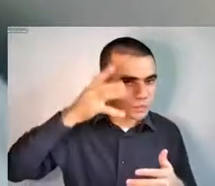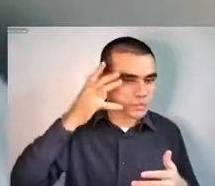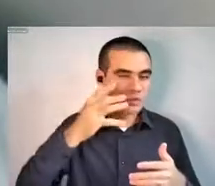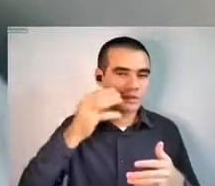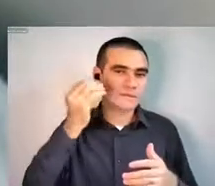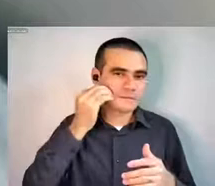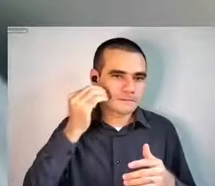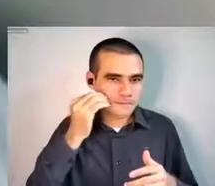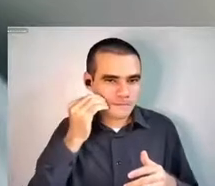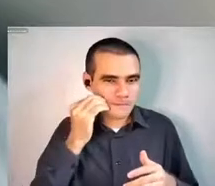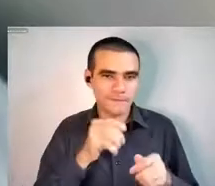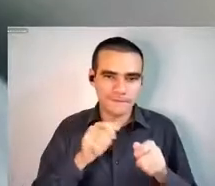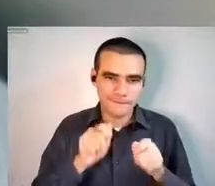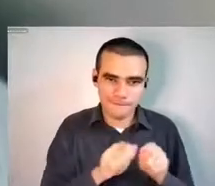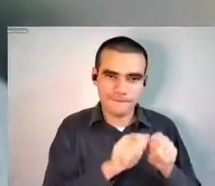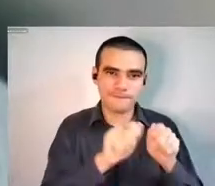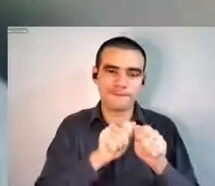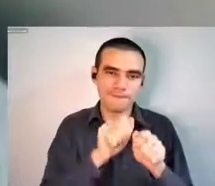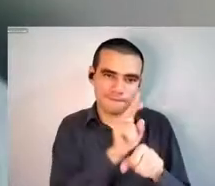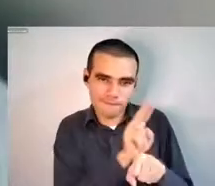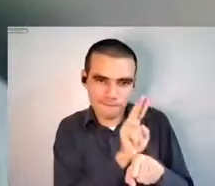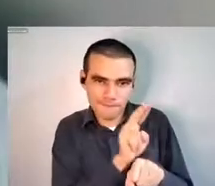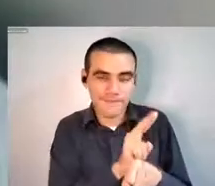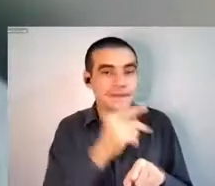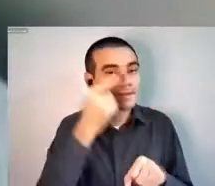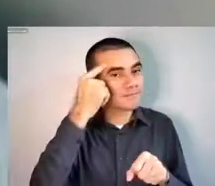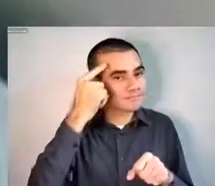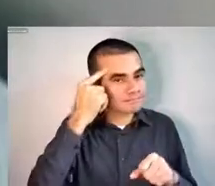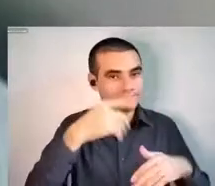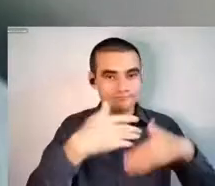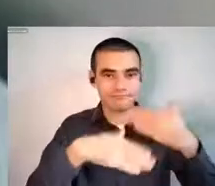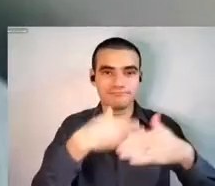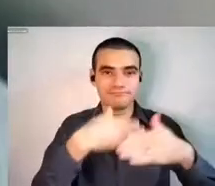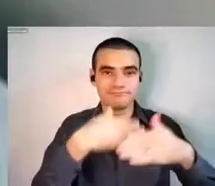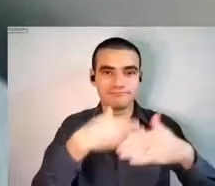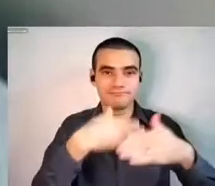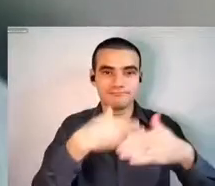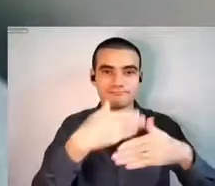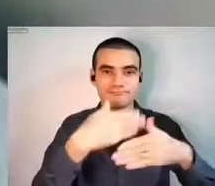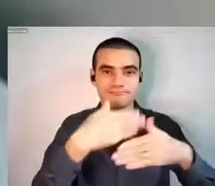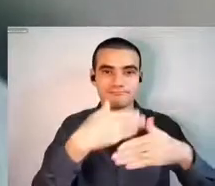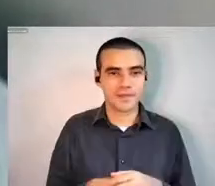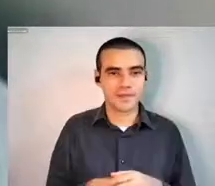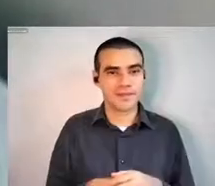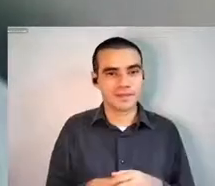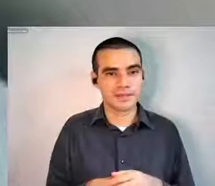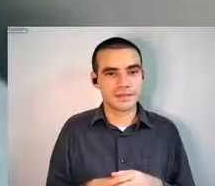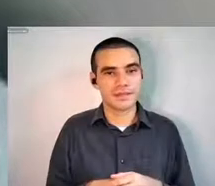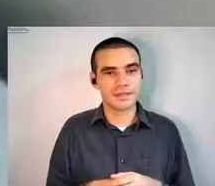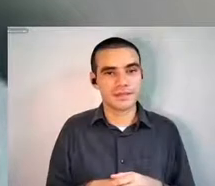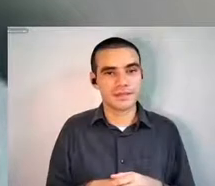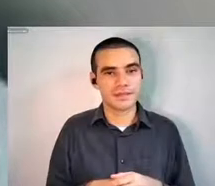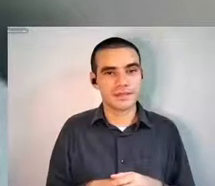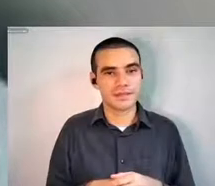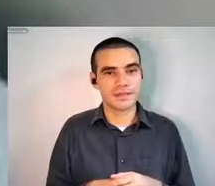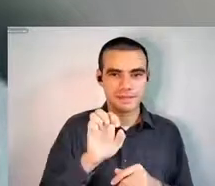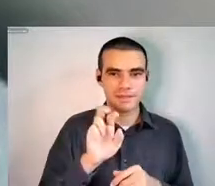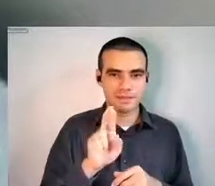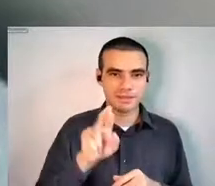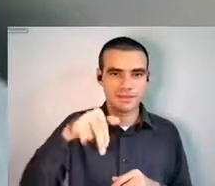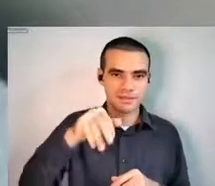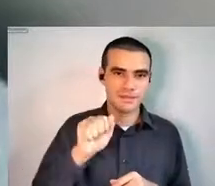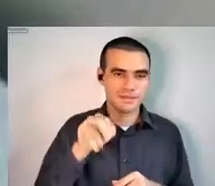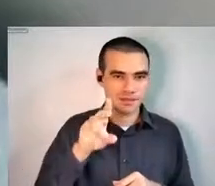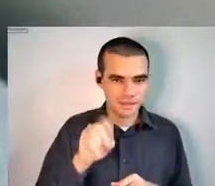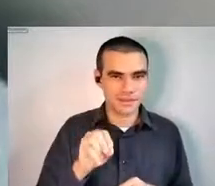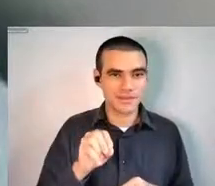in the discourse and practice of the conservation, this thinking of the development of economics. And to put an